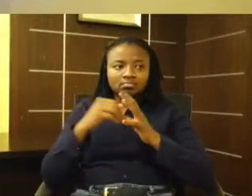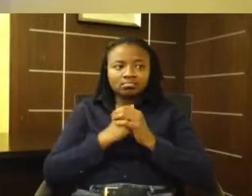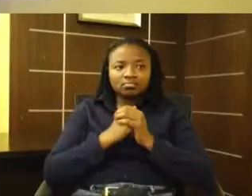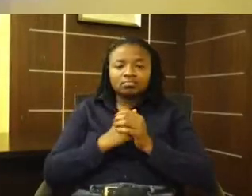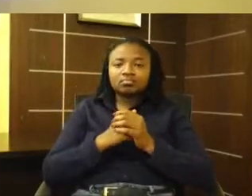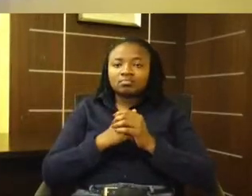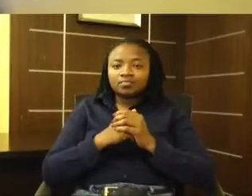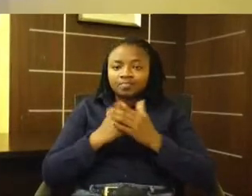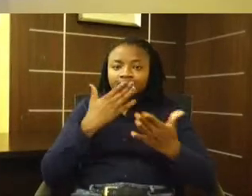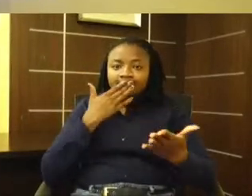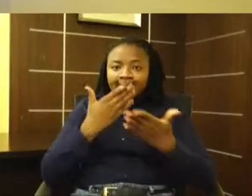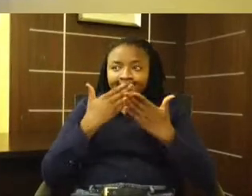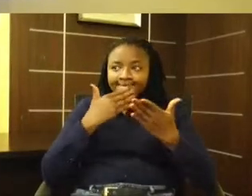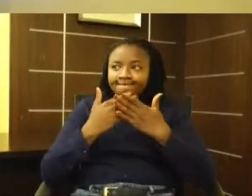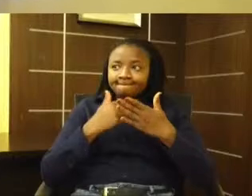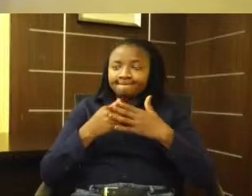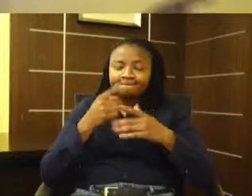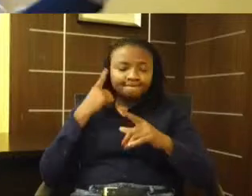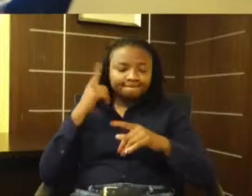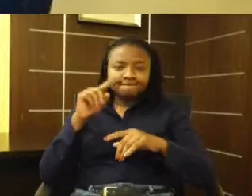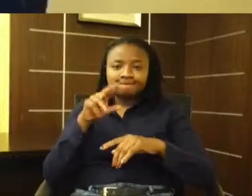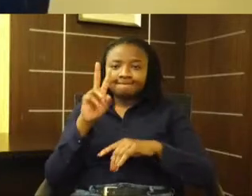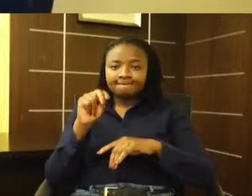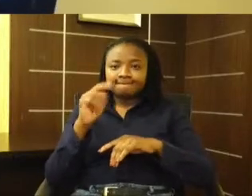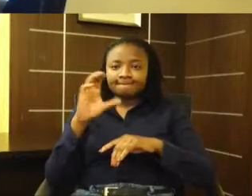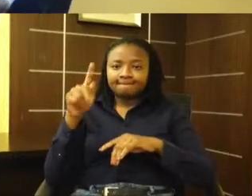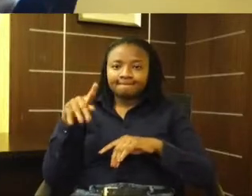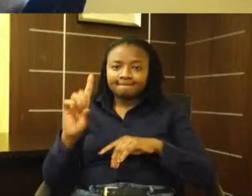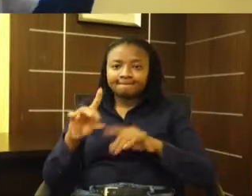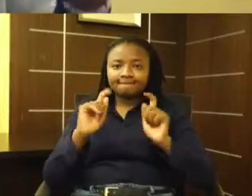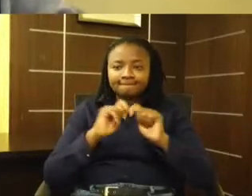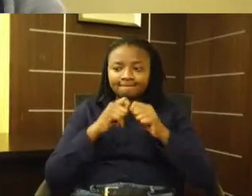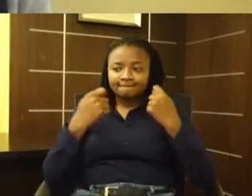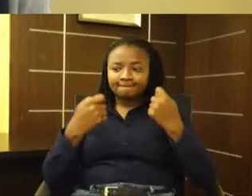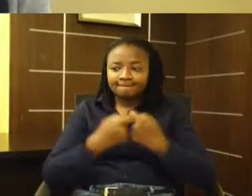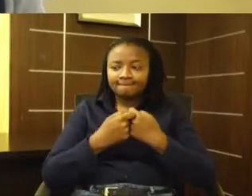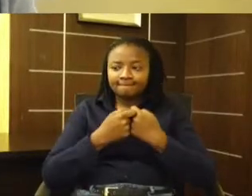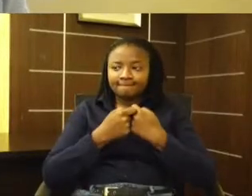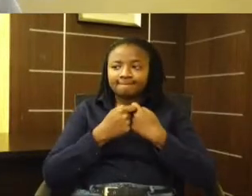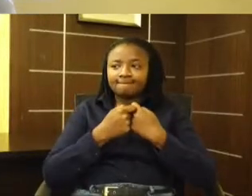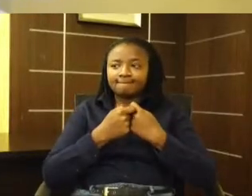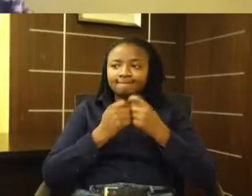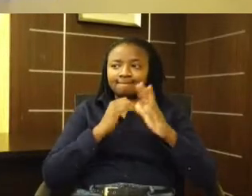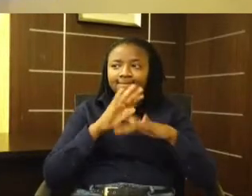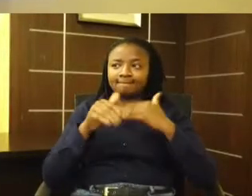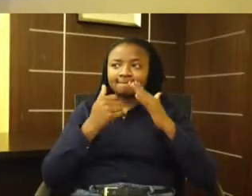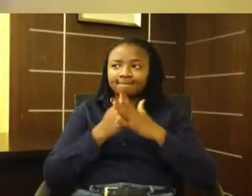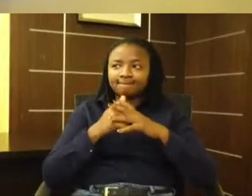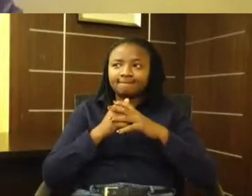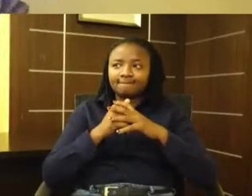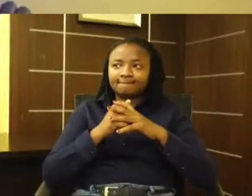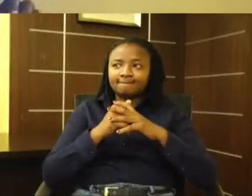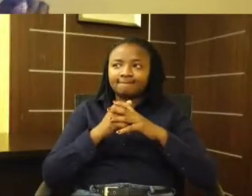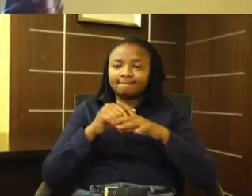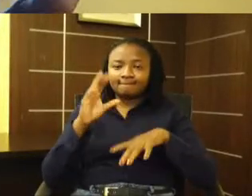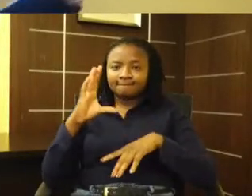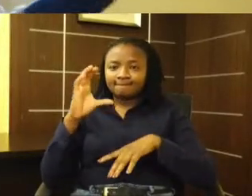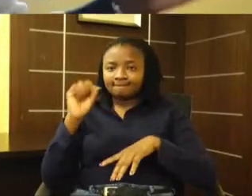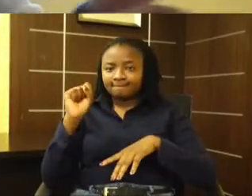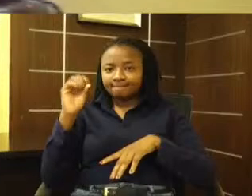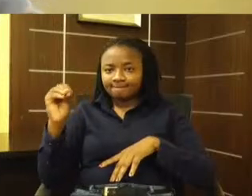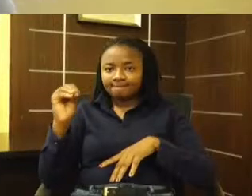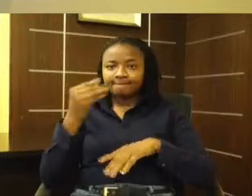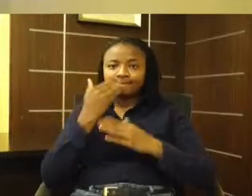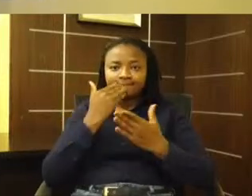thank you for the NCPD team, for the other stakeholders, the CSOs. We are really grateful having